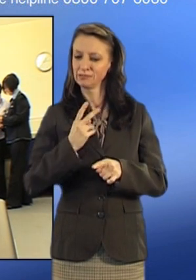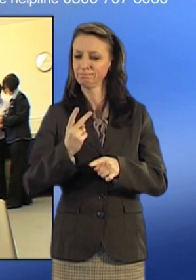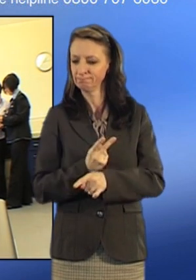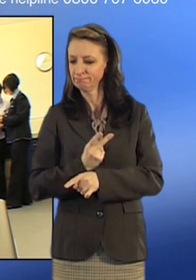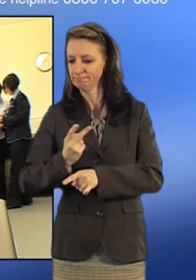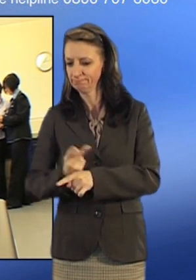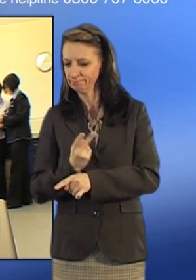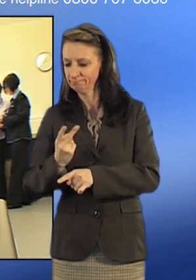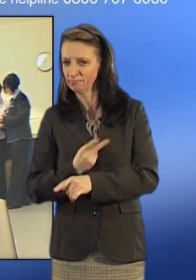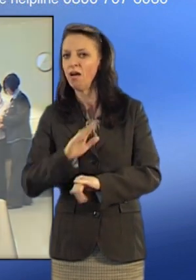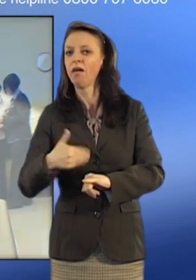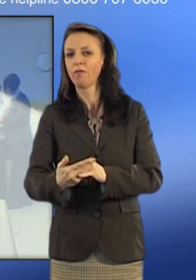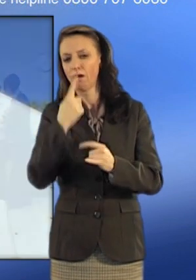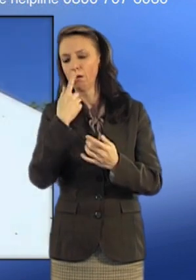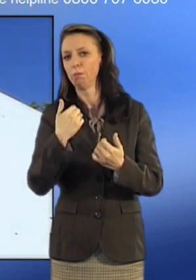result.